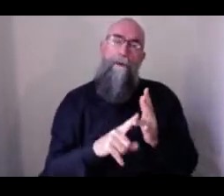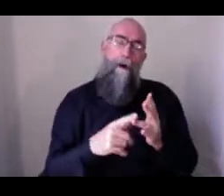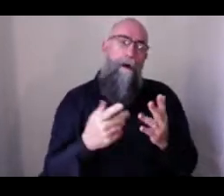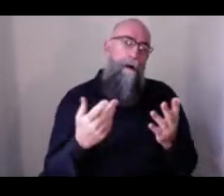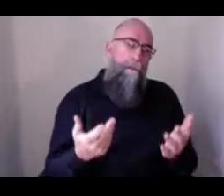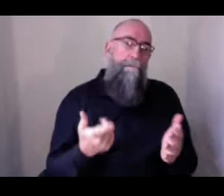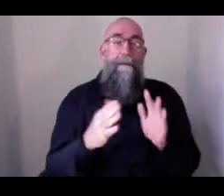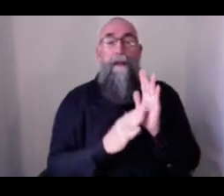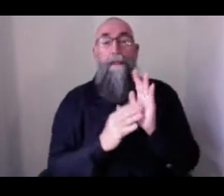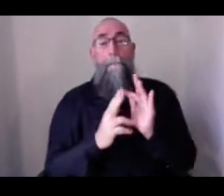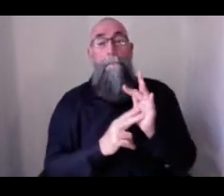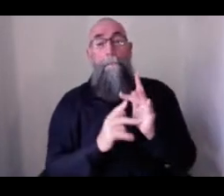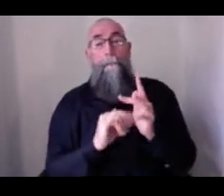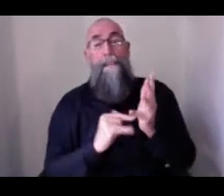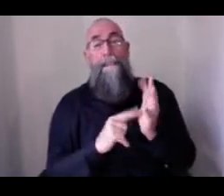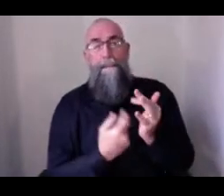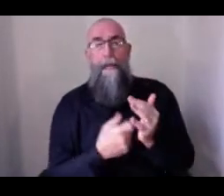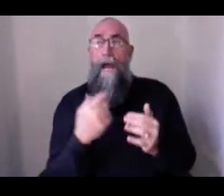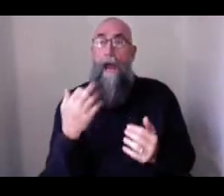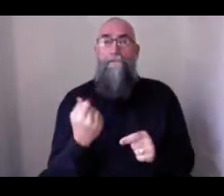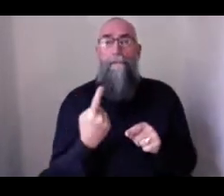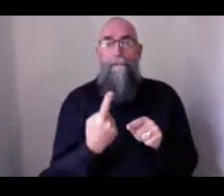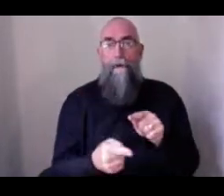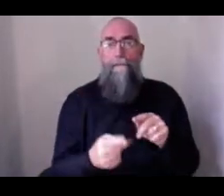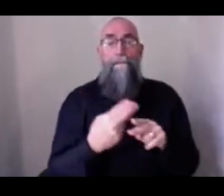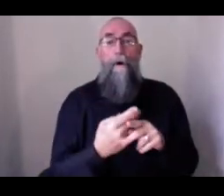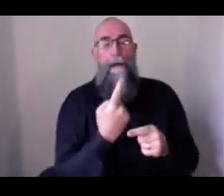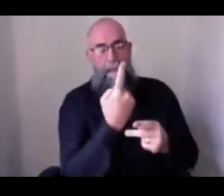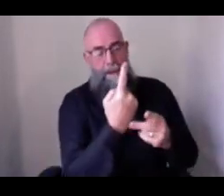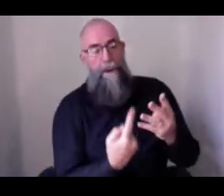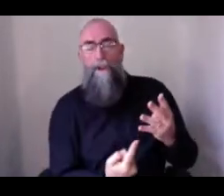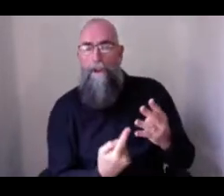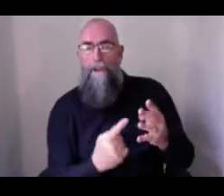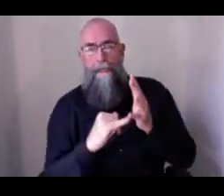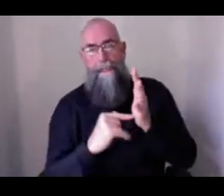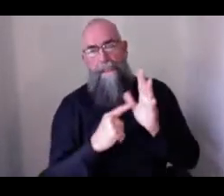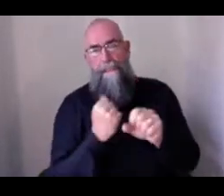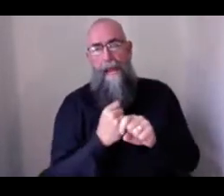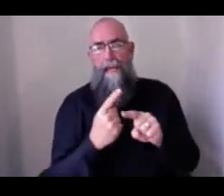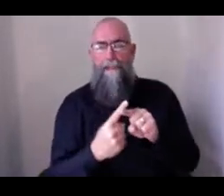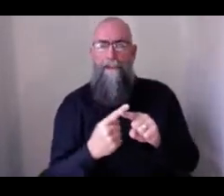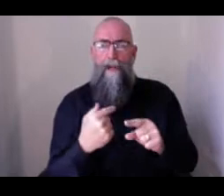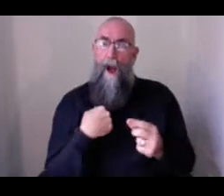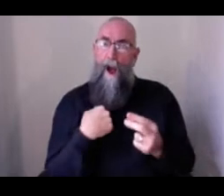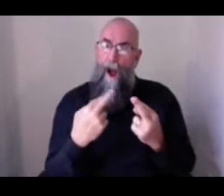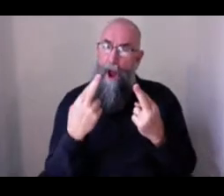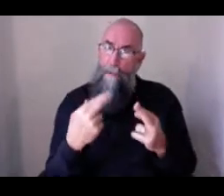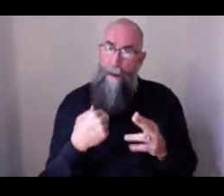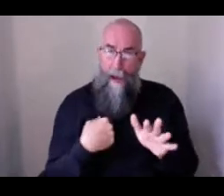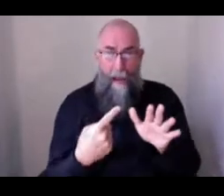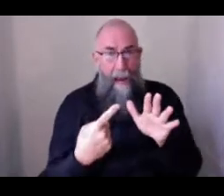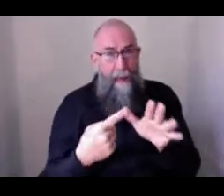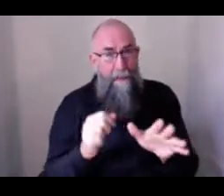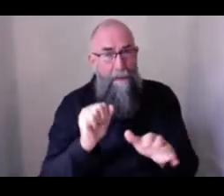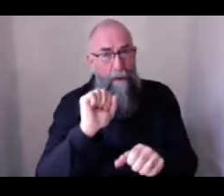has approval over all those stages. So I'm hoping that sort of answers your question.